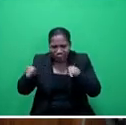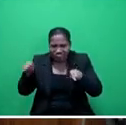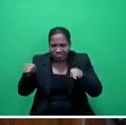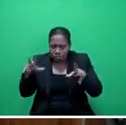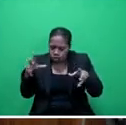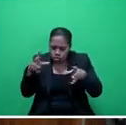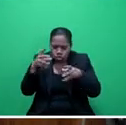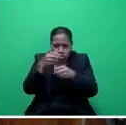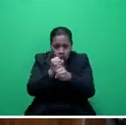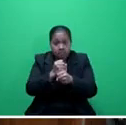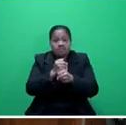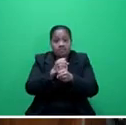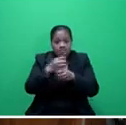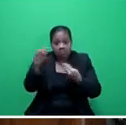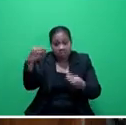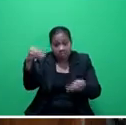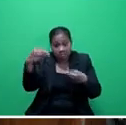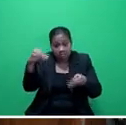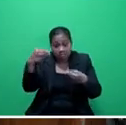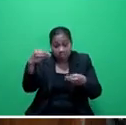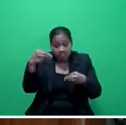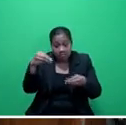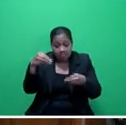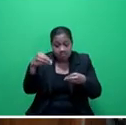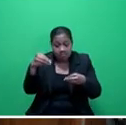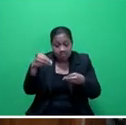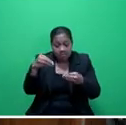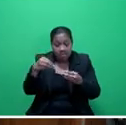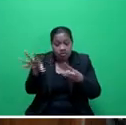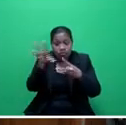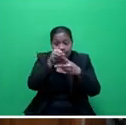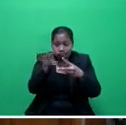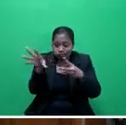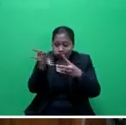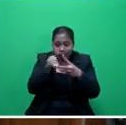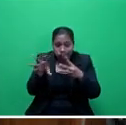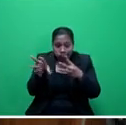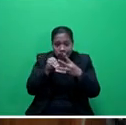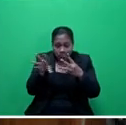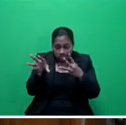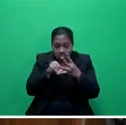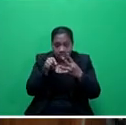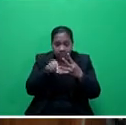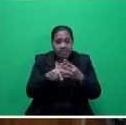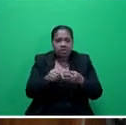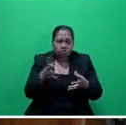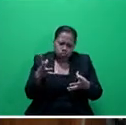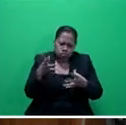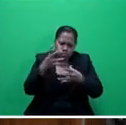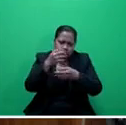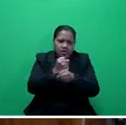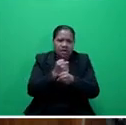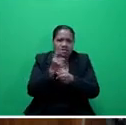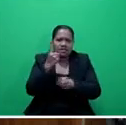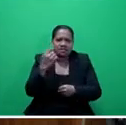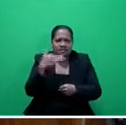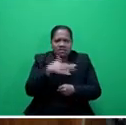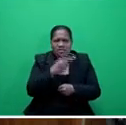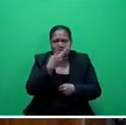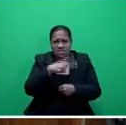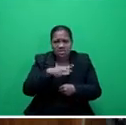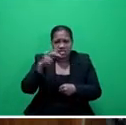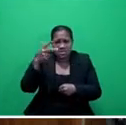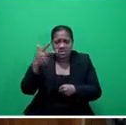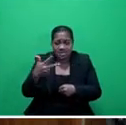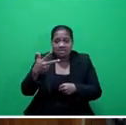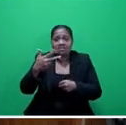of 2010, 2011, 2012 and 2013 contained total of 128 audit reports. Currently,